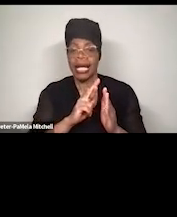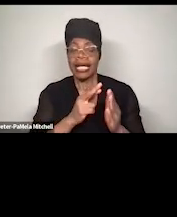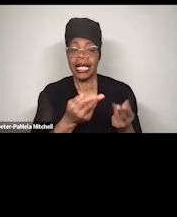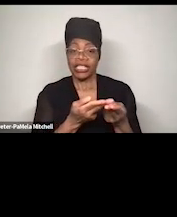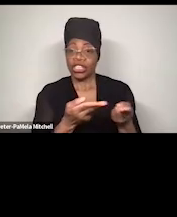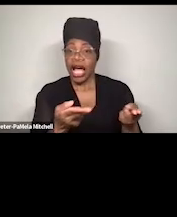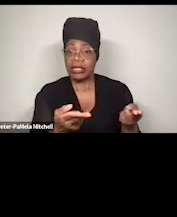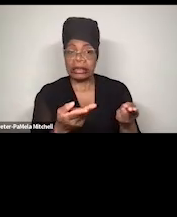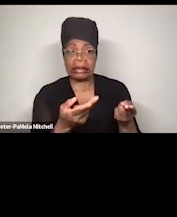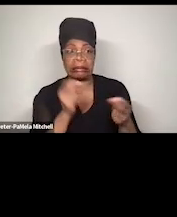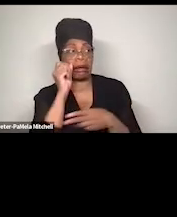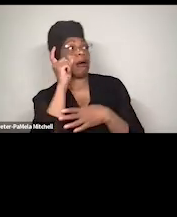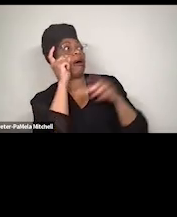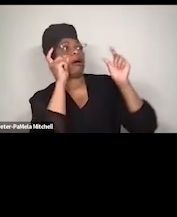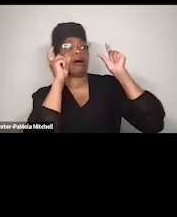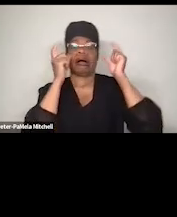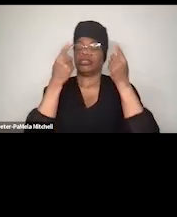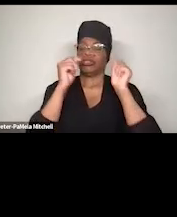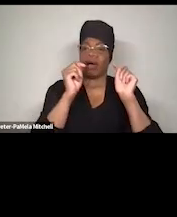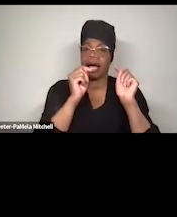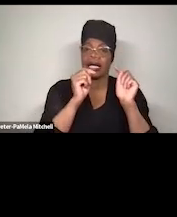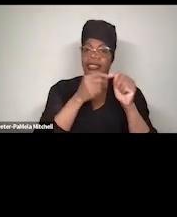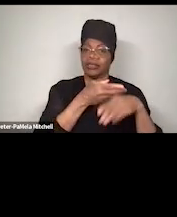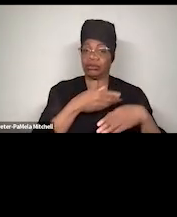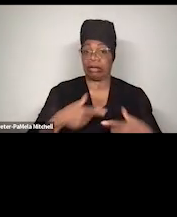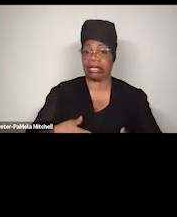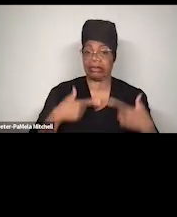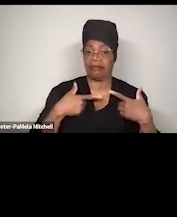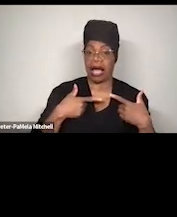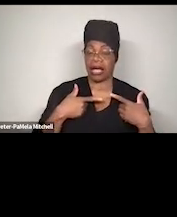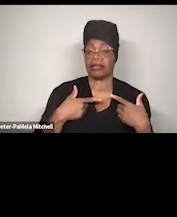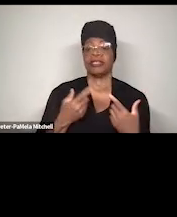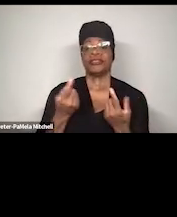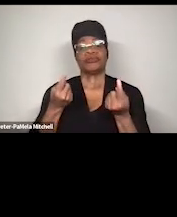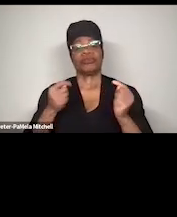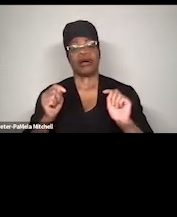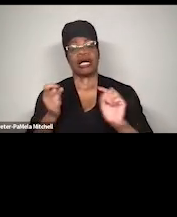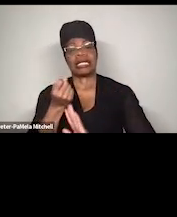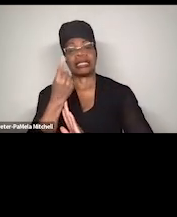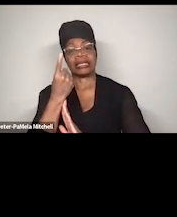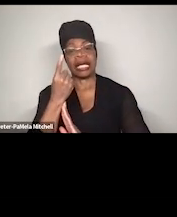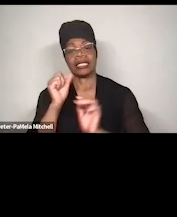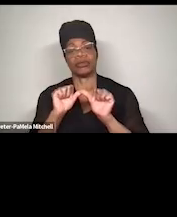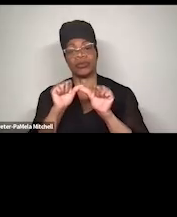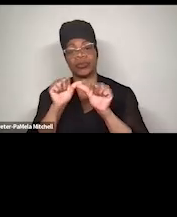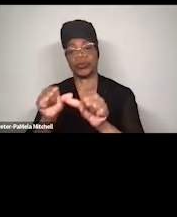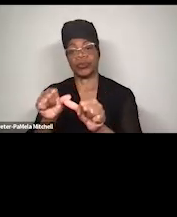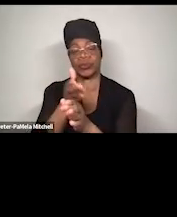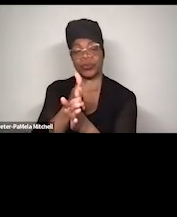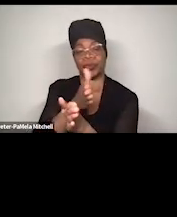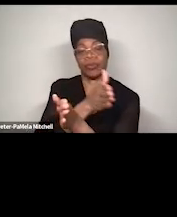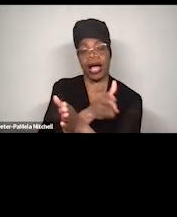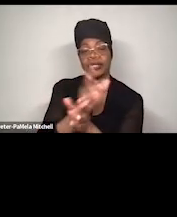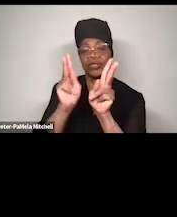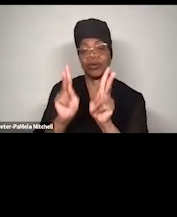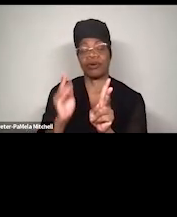really assessing whether or not some of these symptoms were present before to understand if this was going on prior to their experience of homelessness